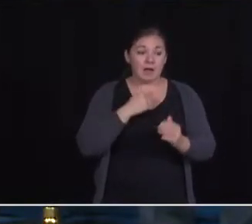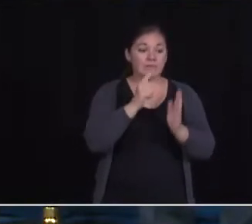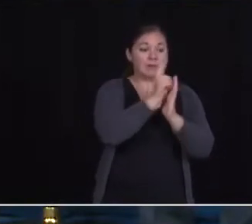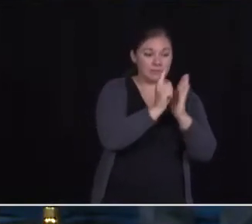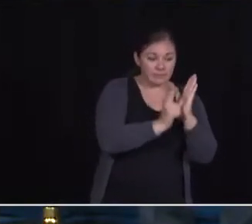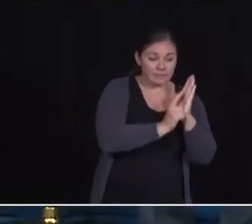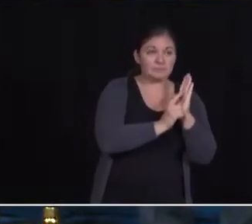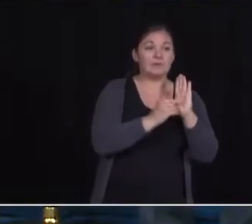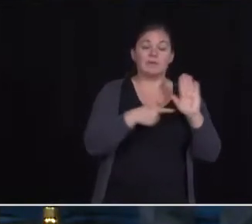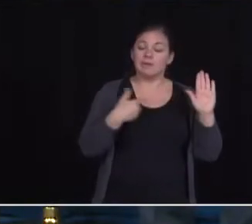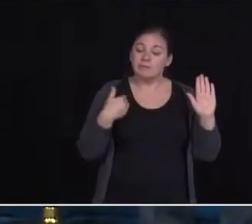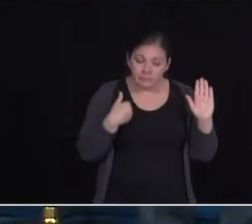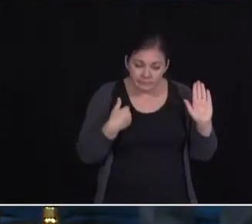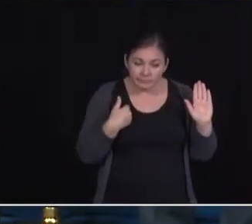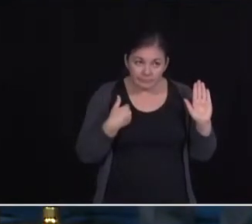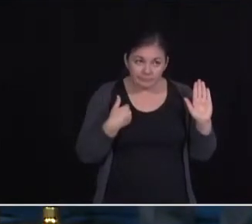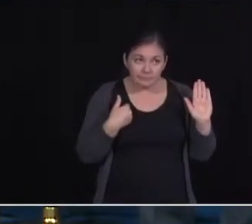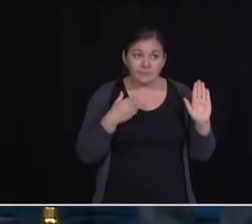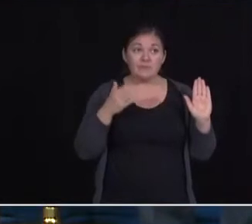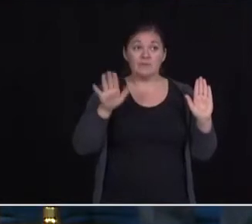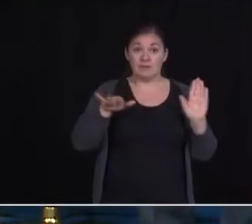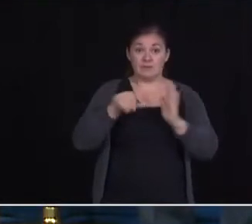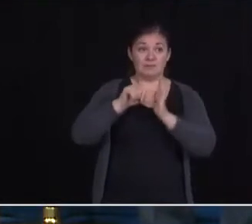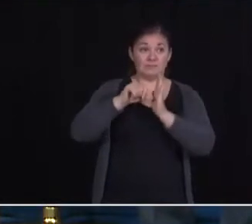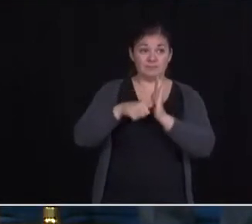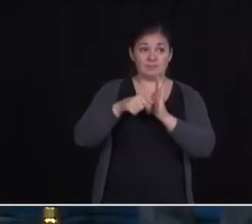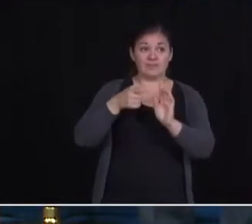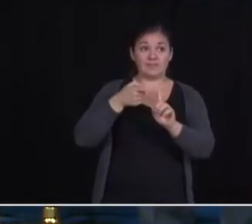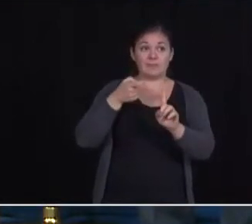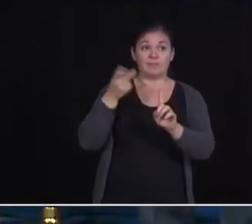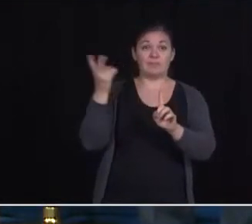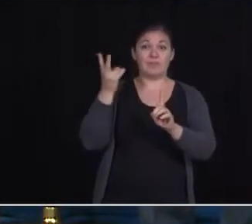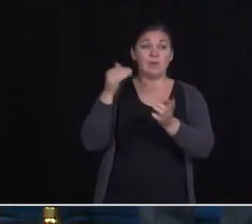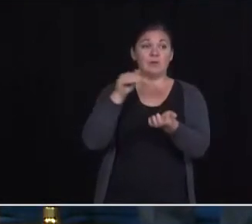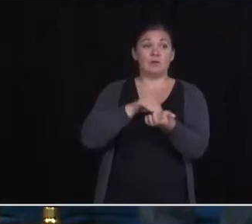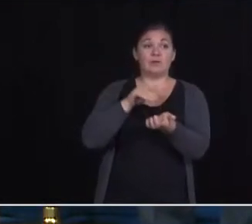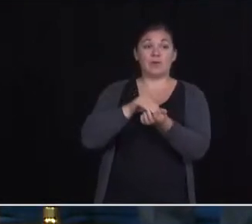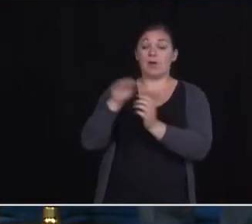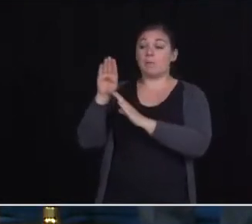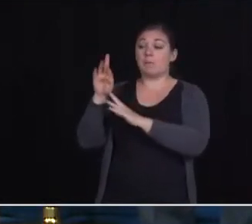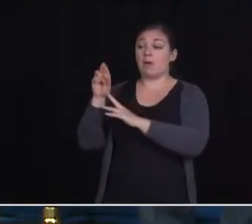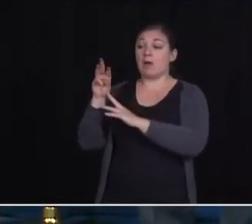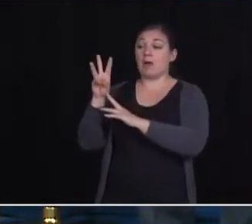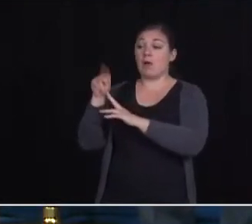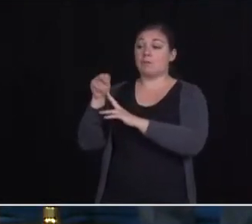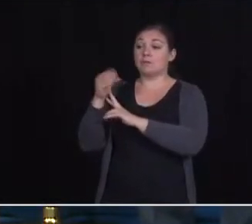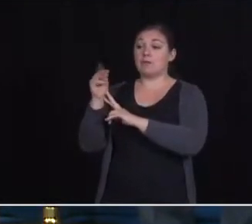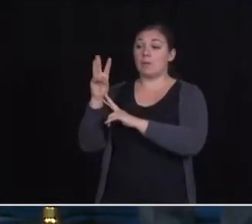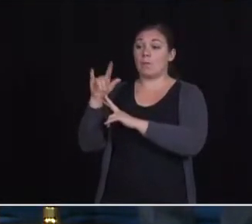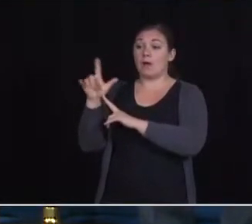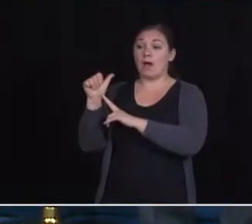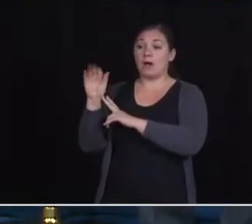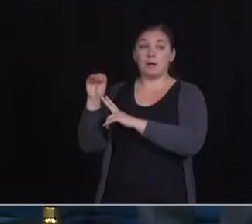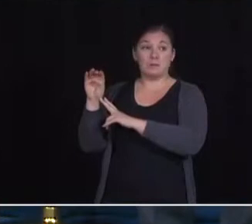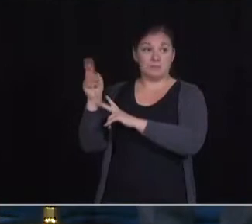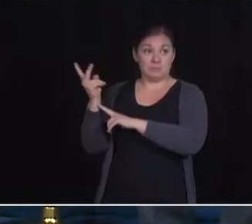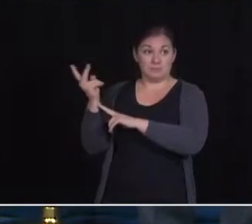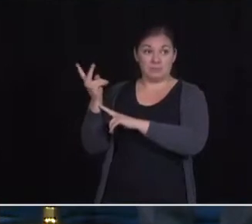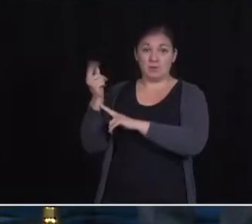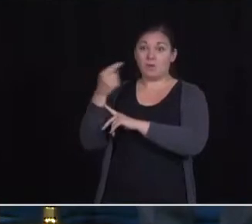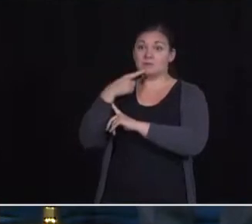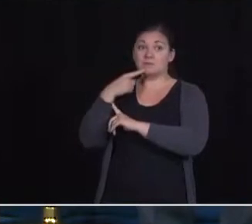been emphasized by Drs. Brown and Dr. Williams, that if we don't take this action now, the situation could overtake us, and then